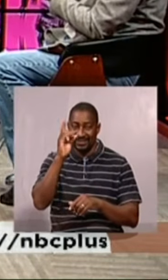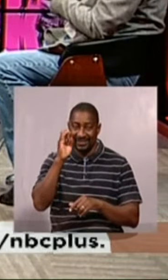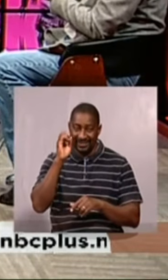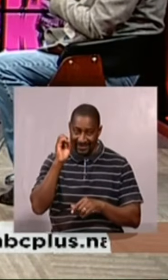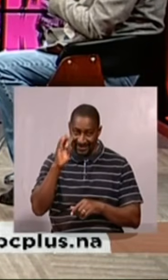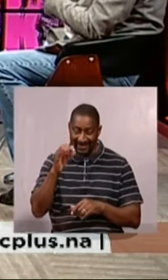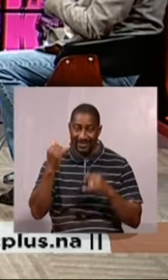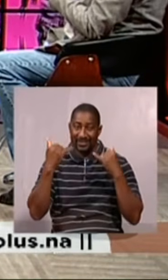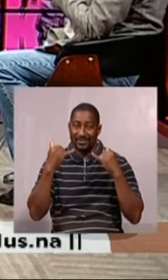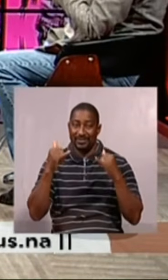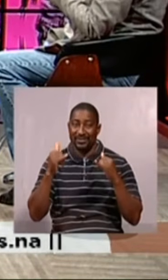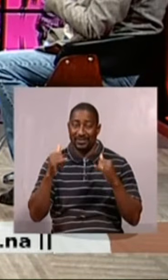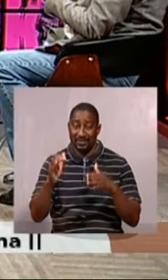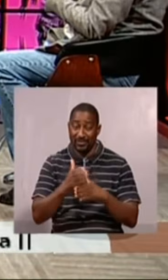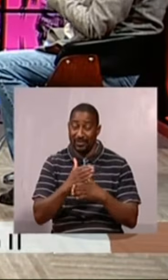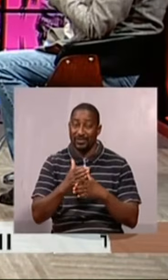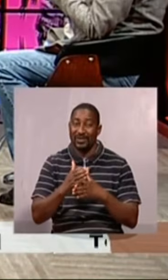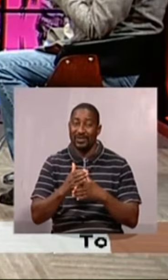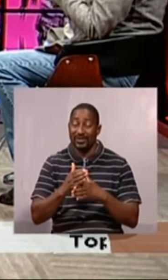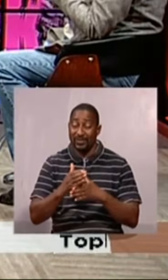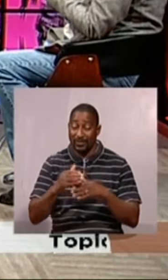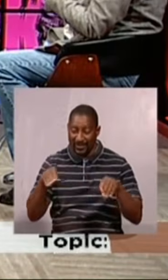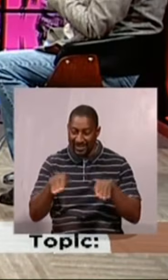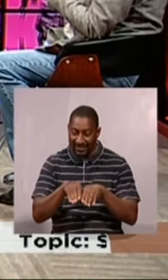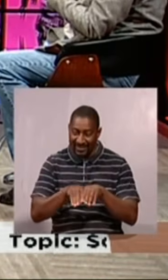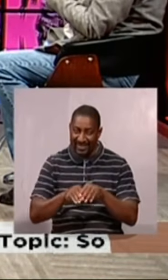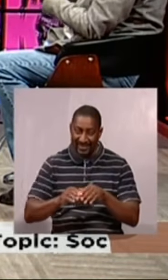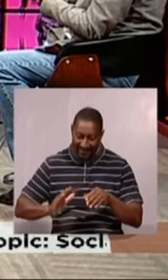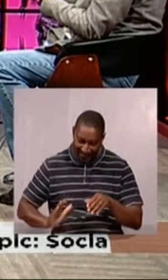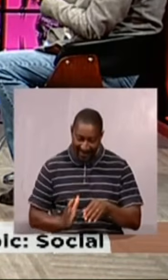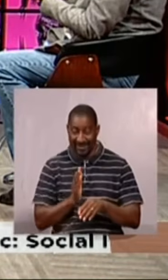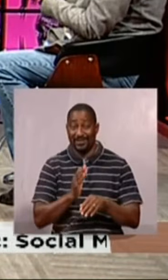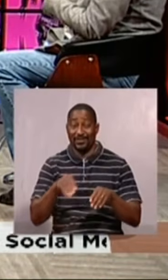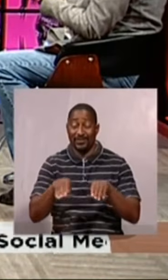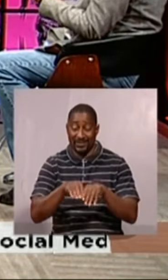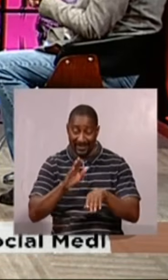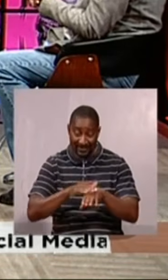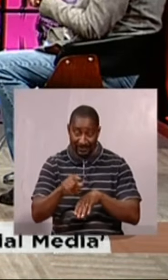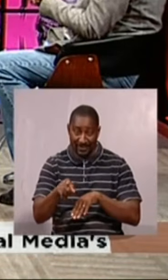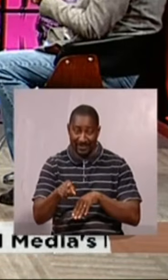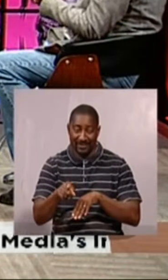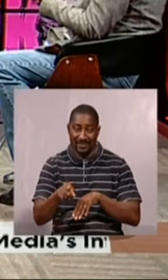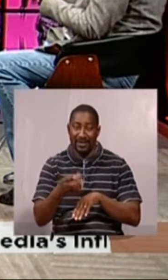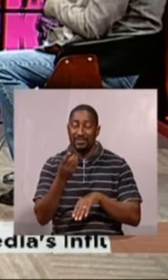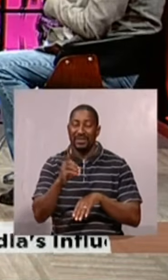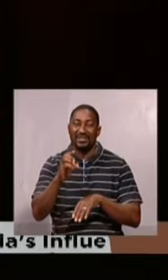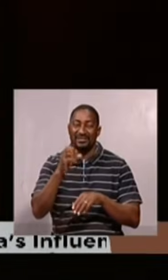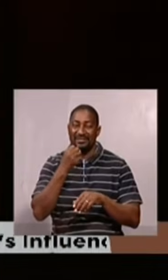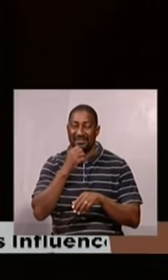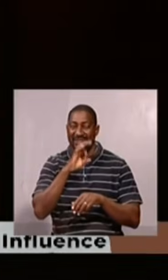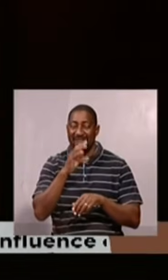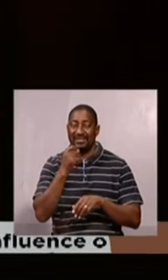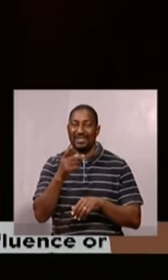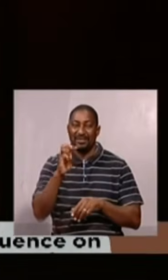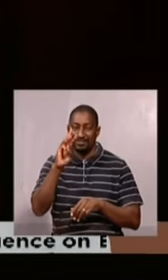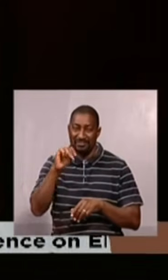deliberate efforts to derail defame the other parties, and it often comes from anonymous sources. But it's very quick to go